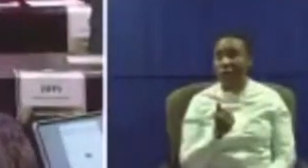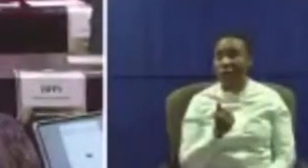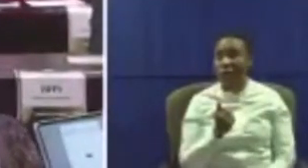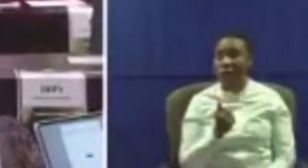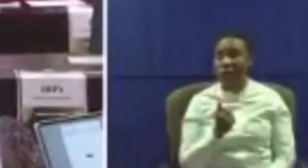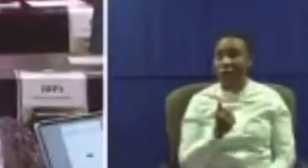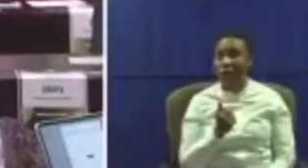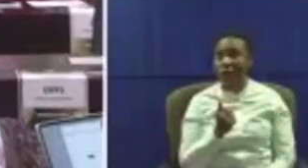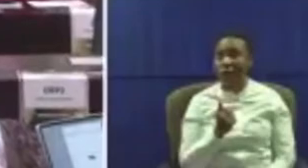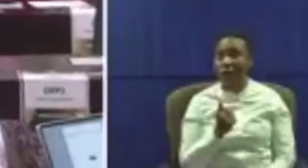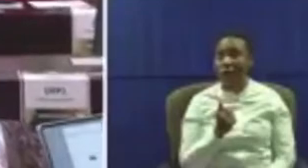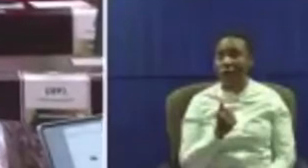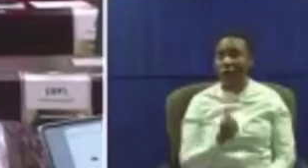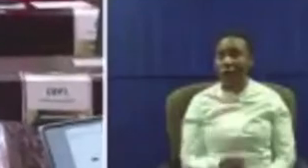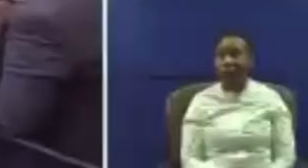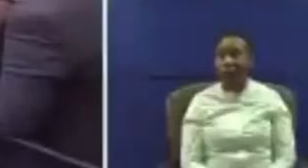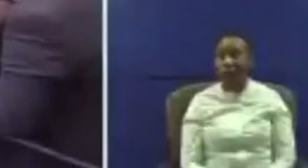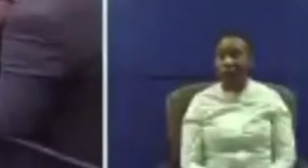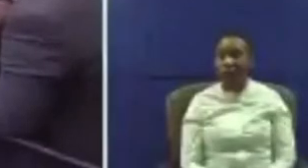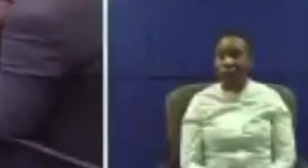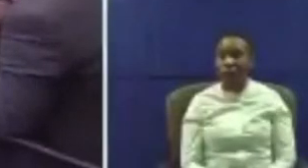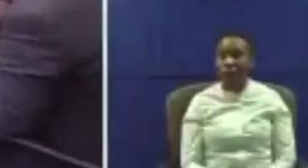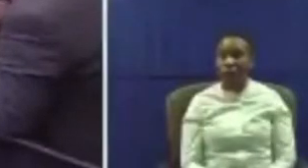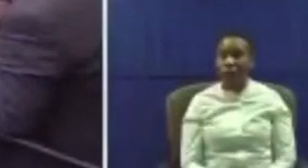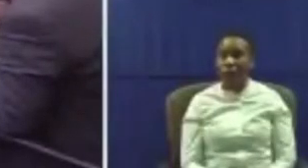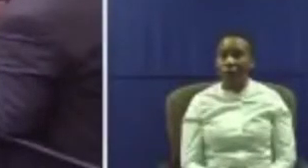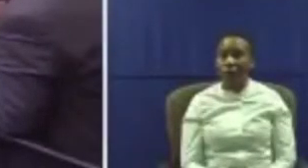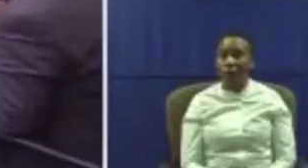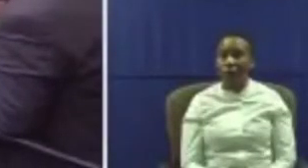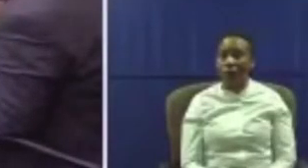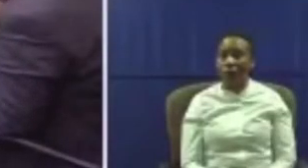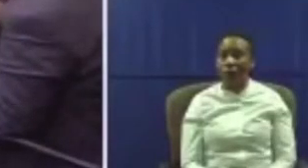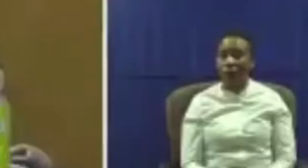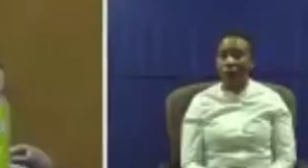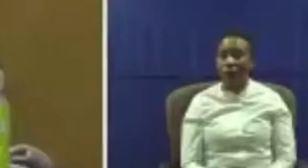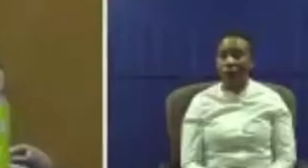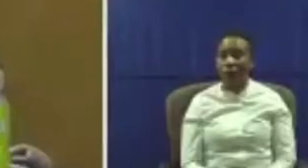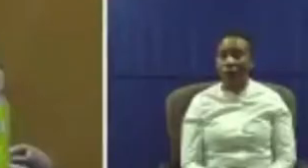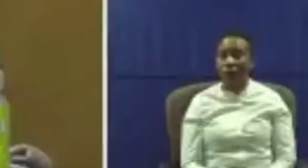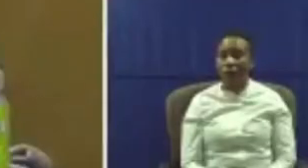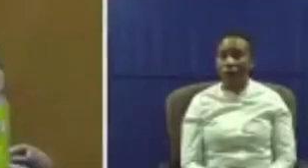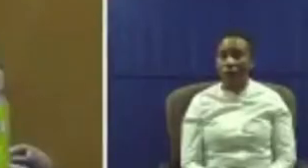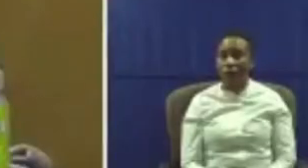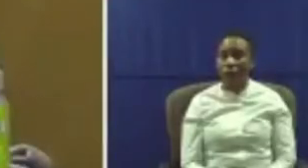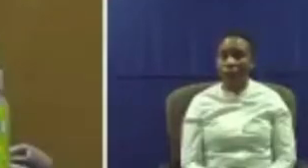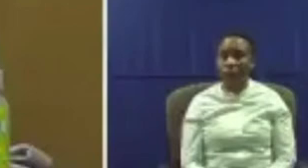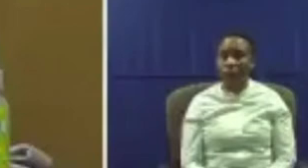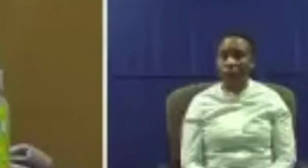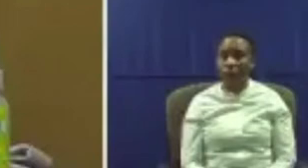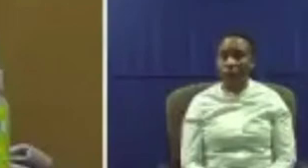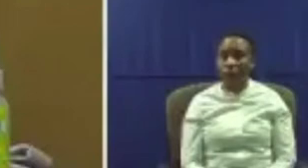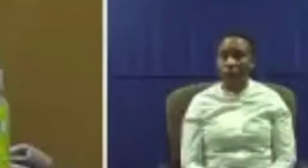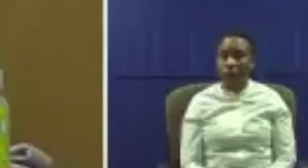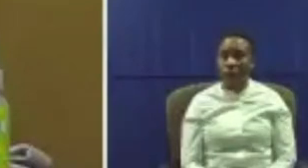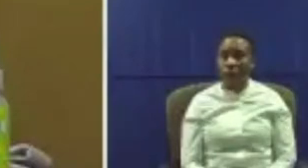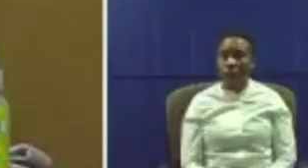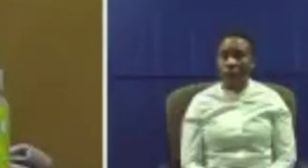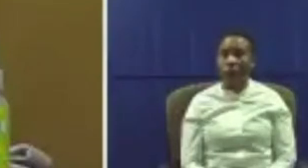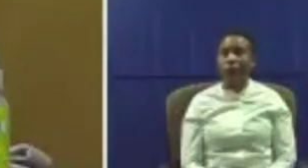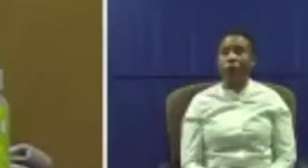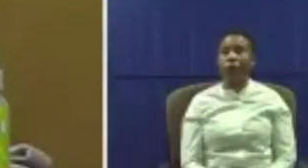It is Cyril who must leave the house. Will you it is the money launderer who must leave the house. Will you please take